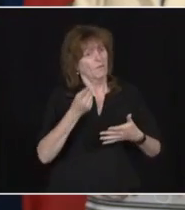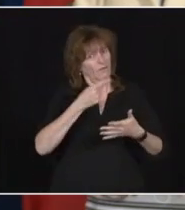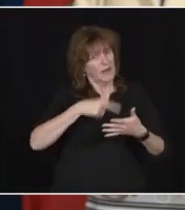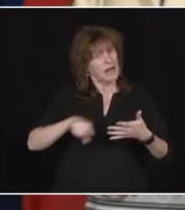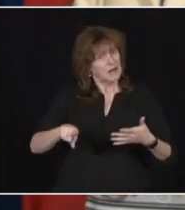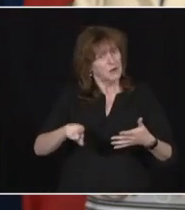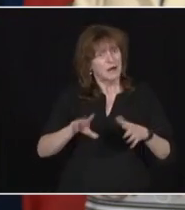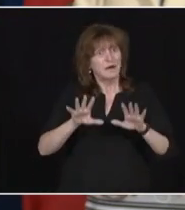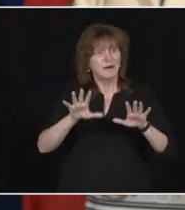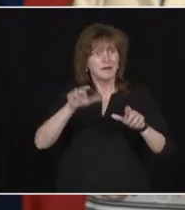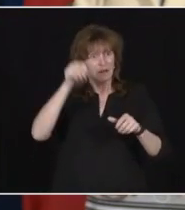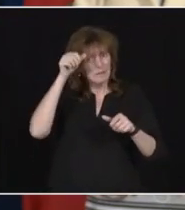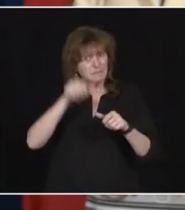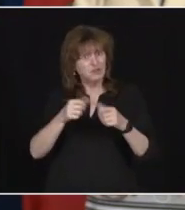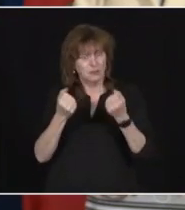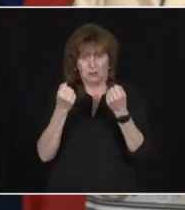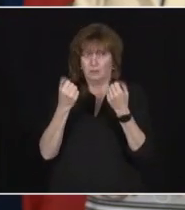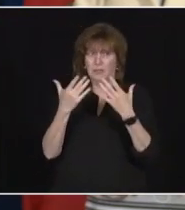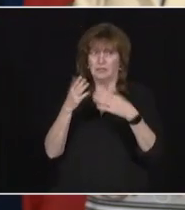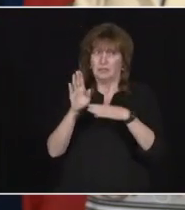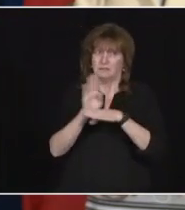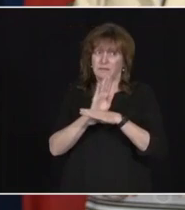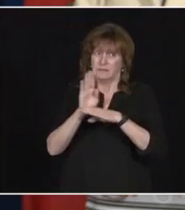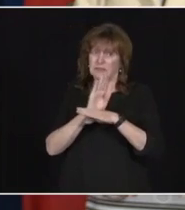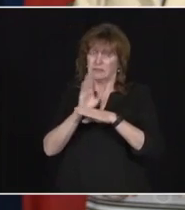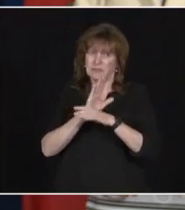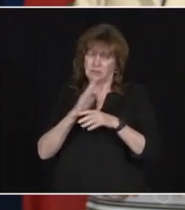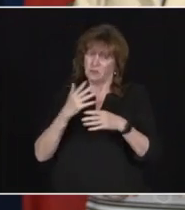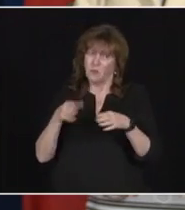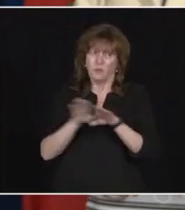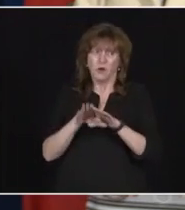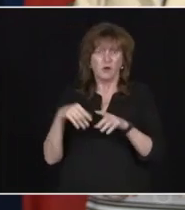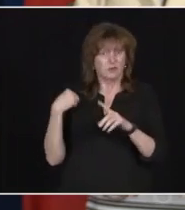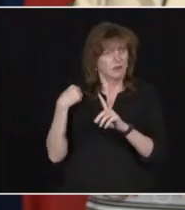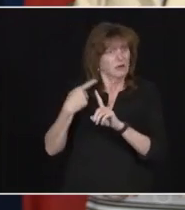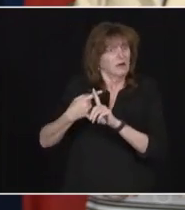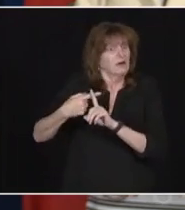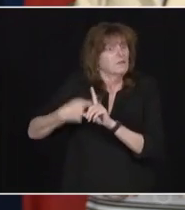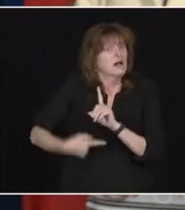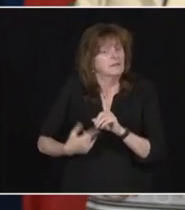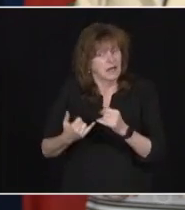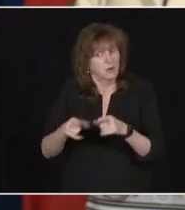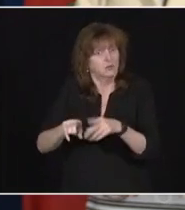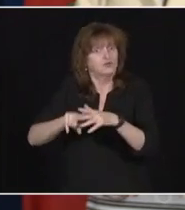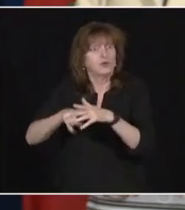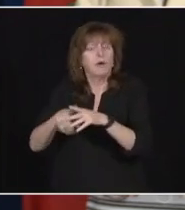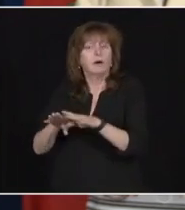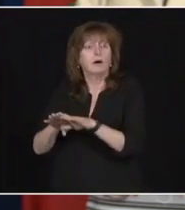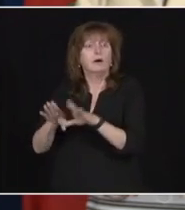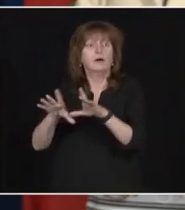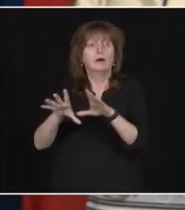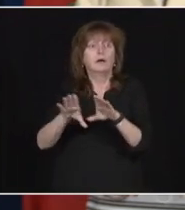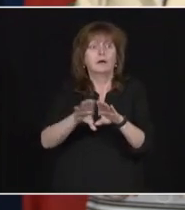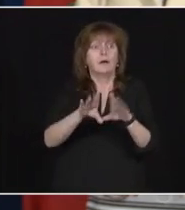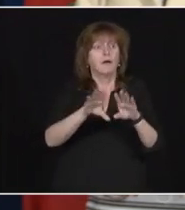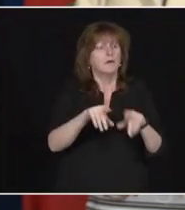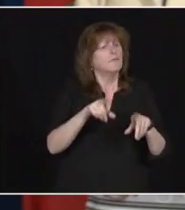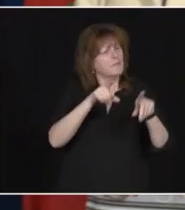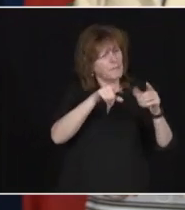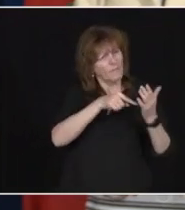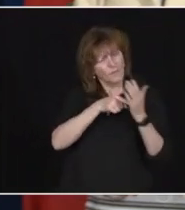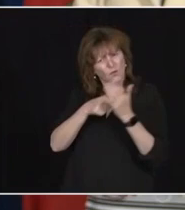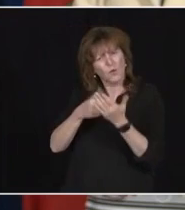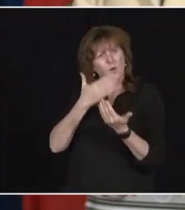you see a gradual opening of Main Street, remember to say thank you by shopping local and helping your